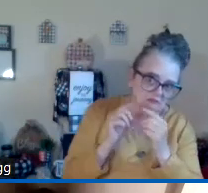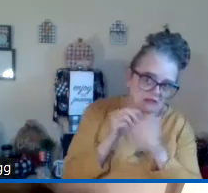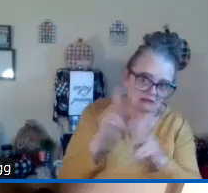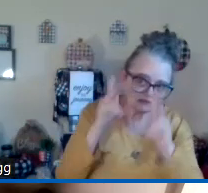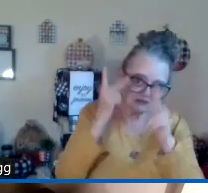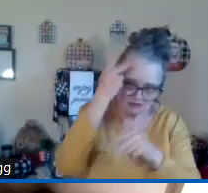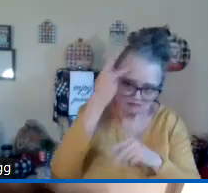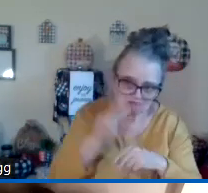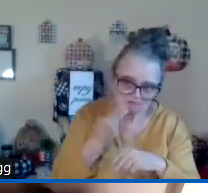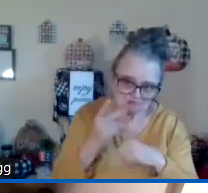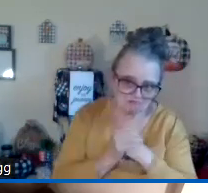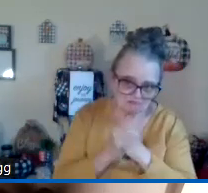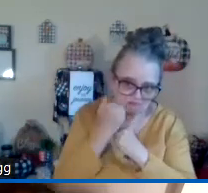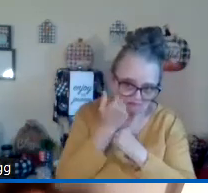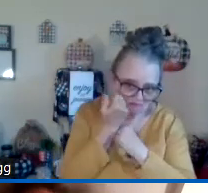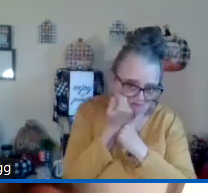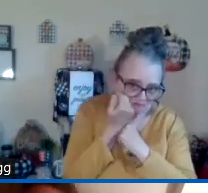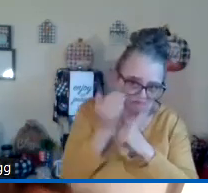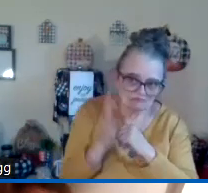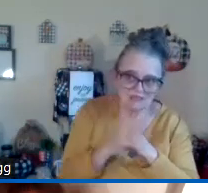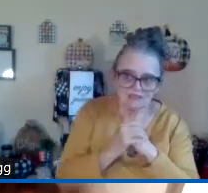to the parents.